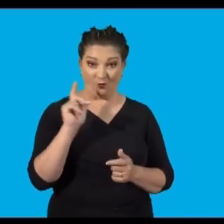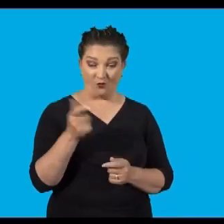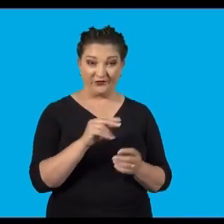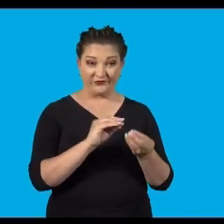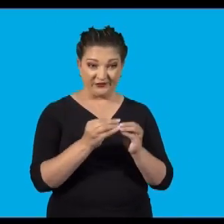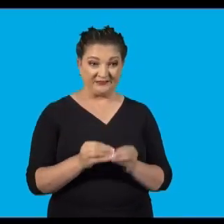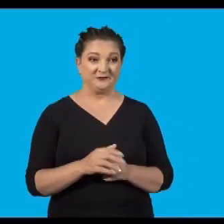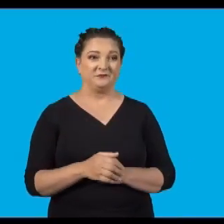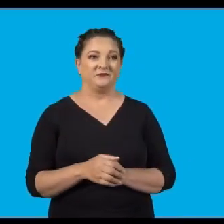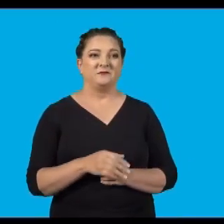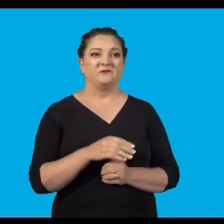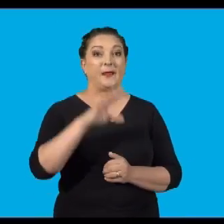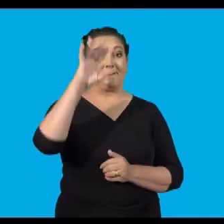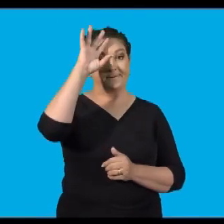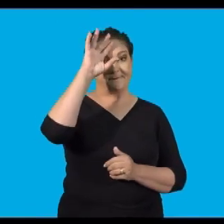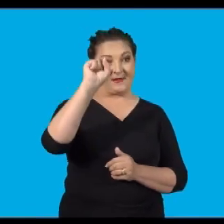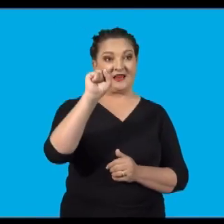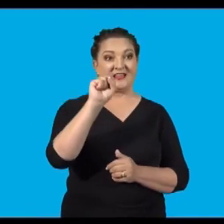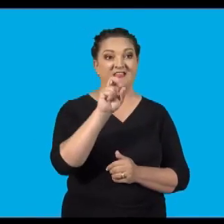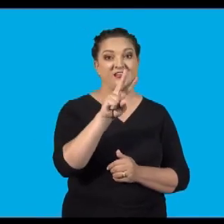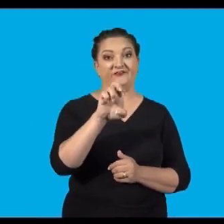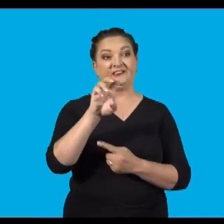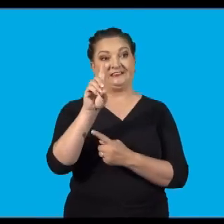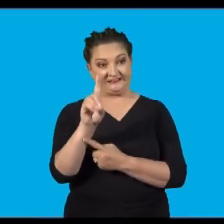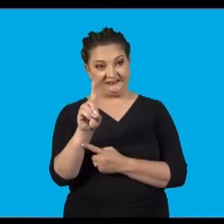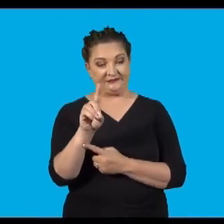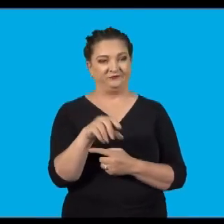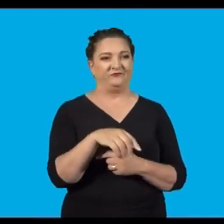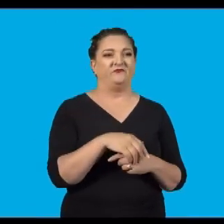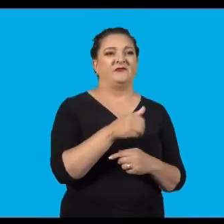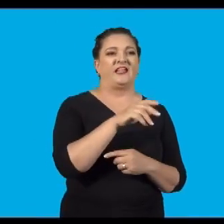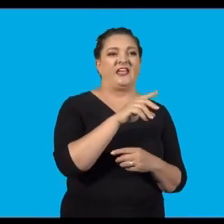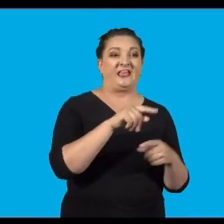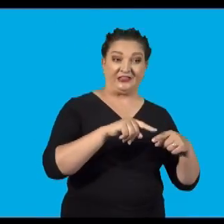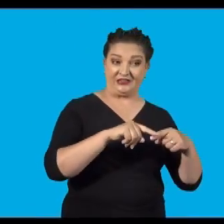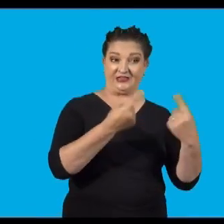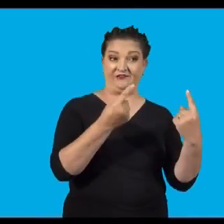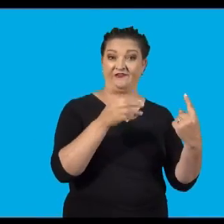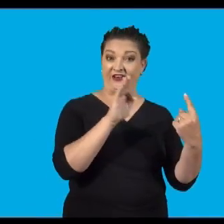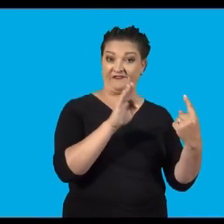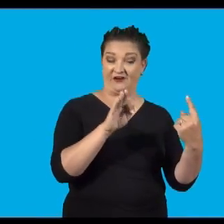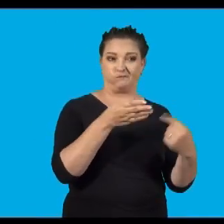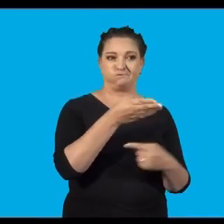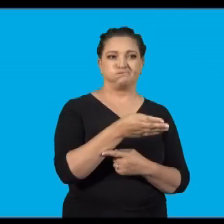have the corrections, all right? Believed and different, there we've got the double F.